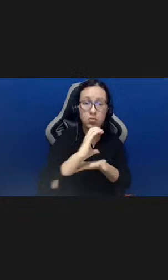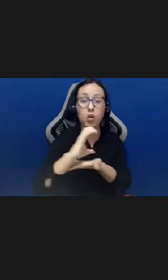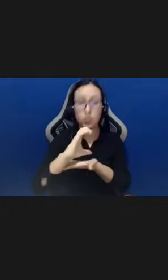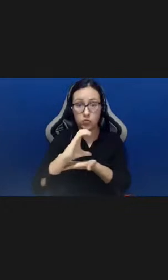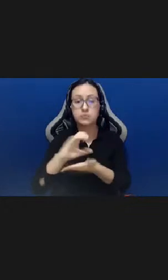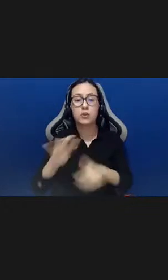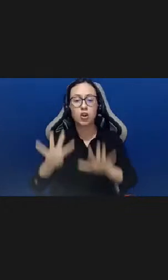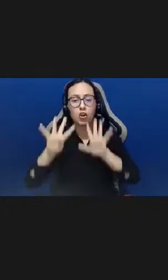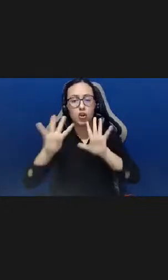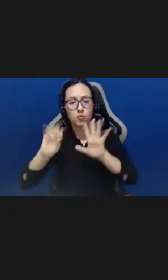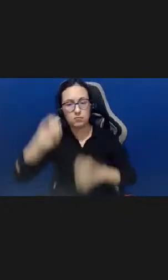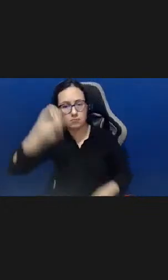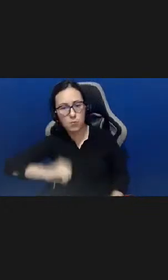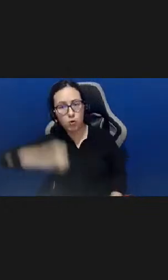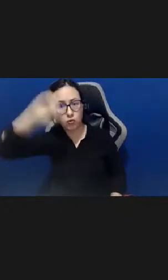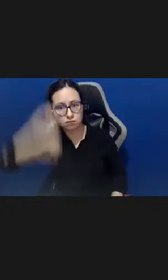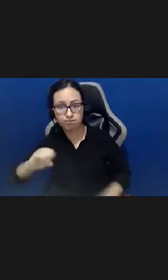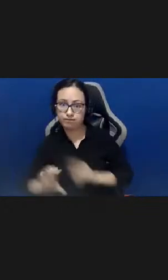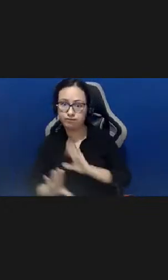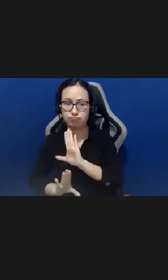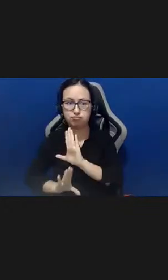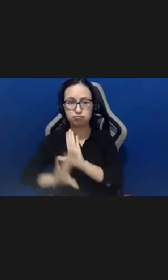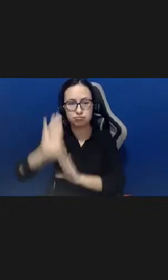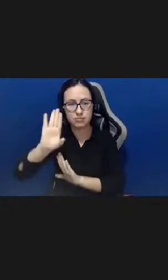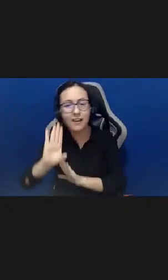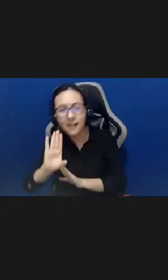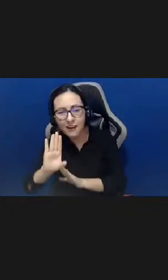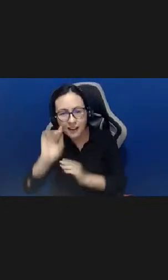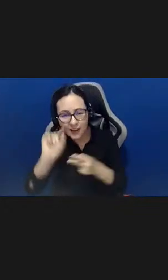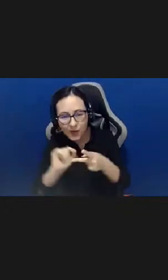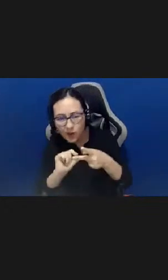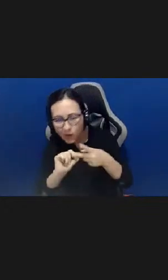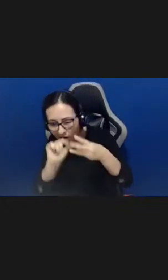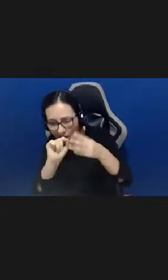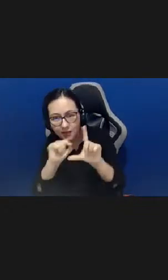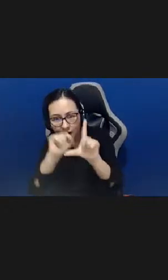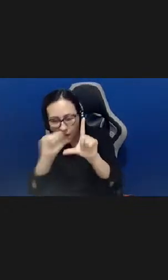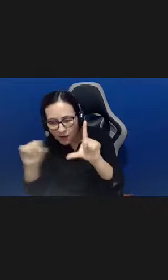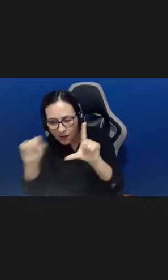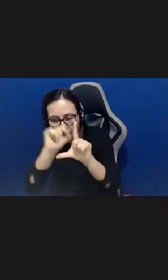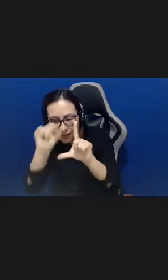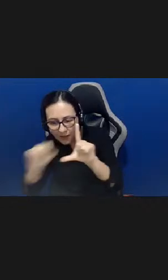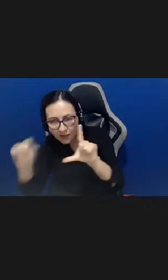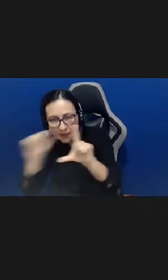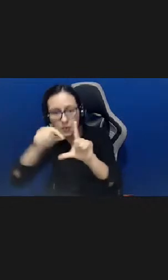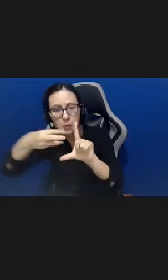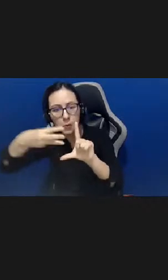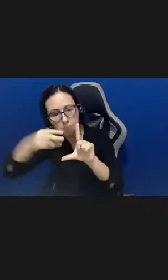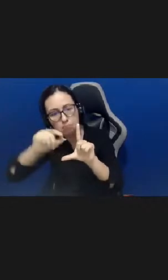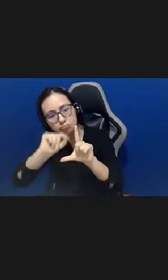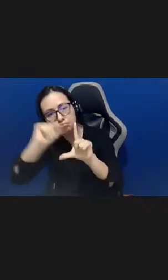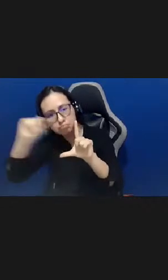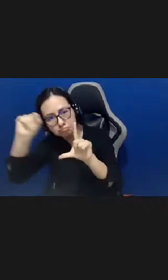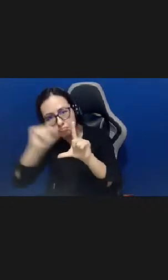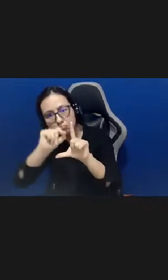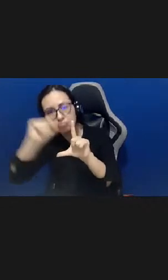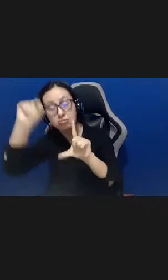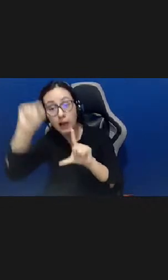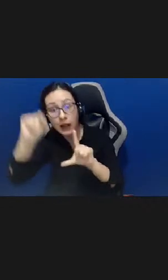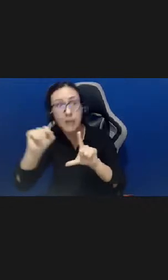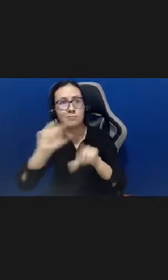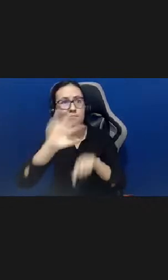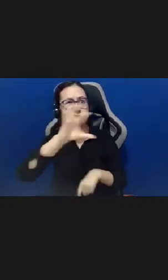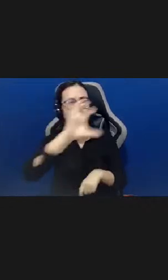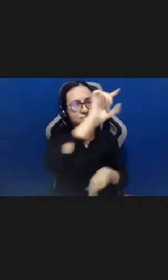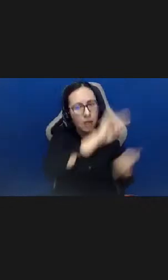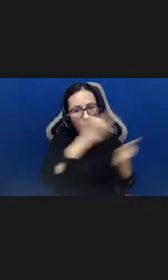there. Most do well right off the bat, and some do a little bit worse initially and then get better. The question are the ones that do worse,